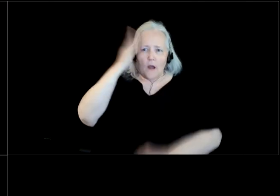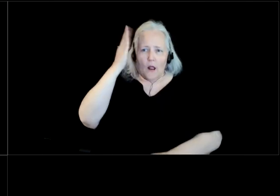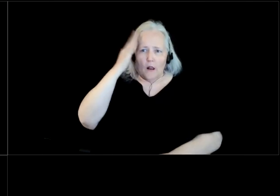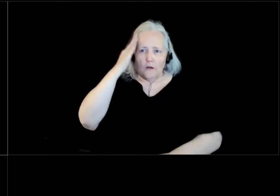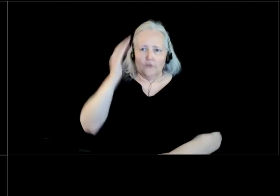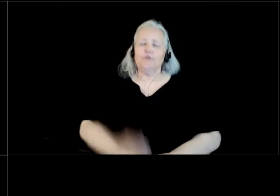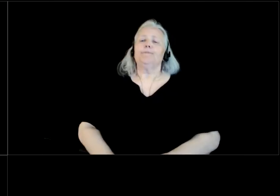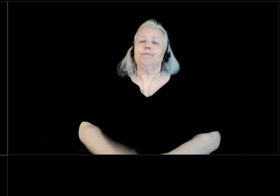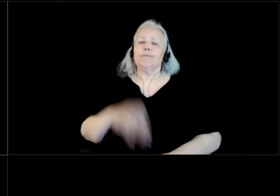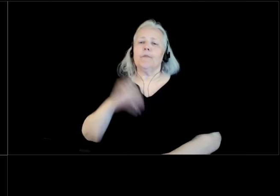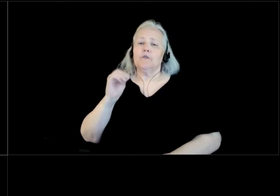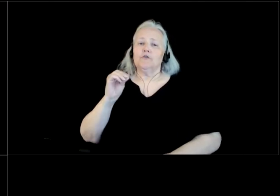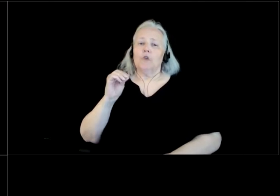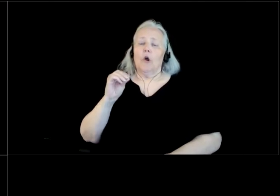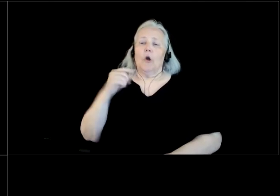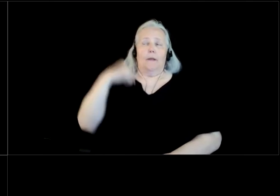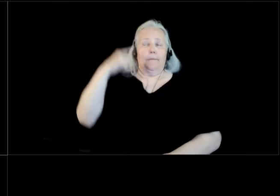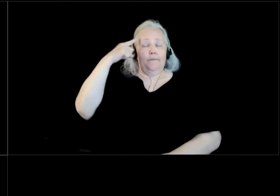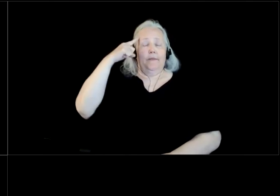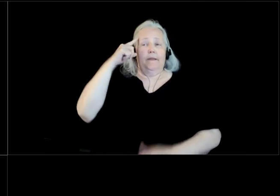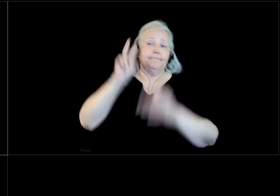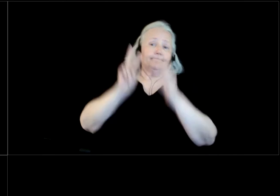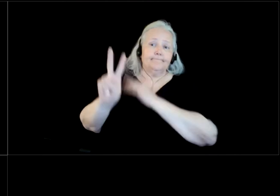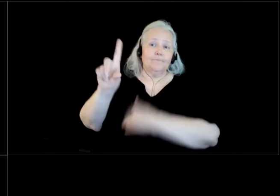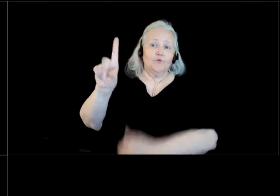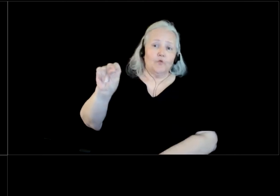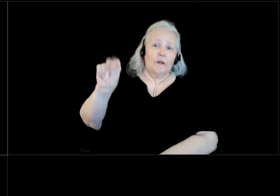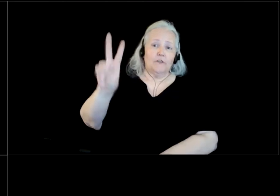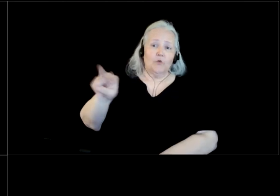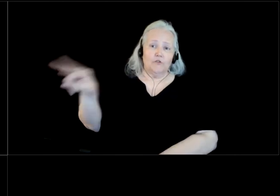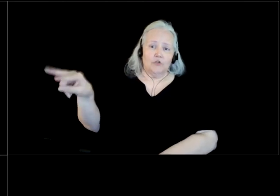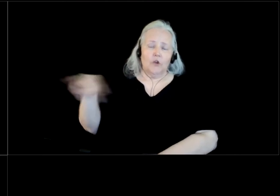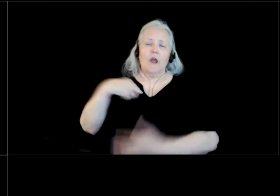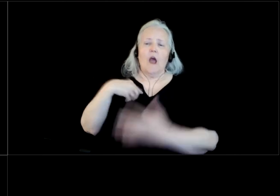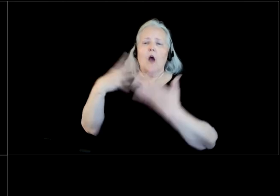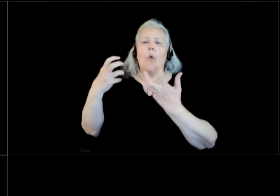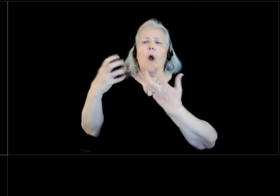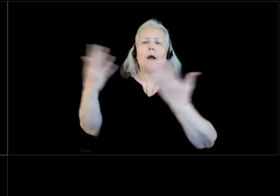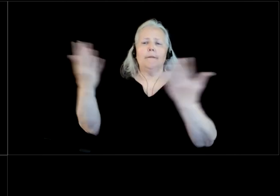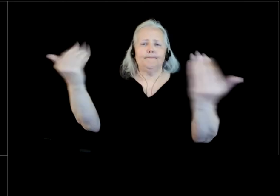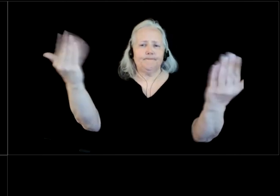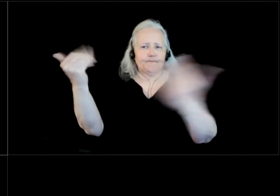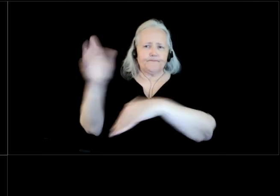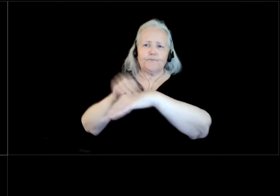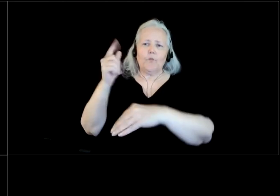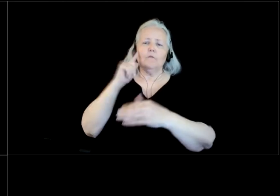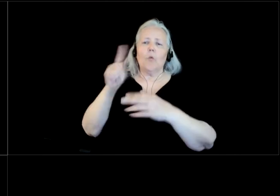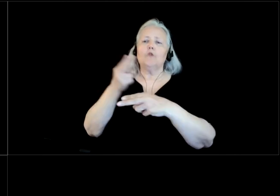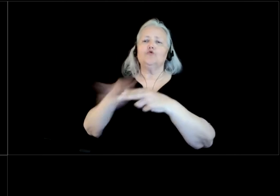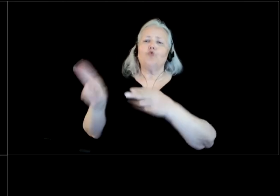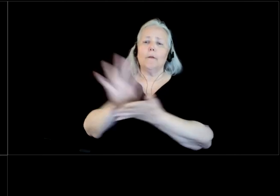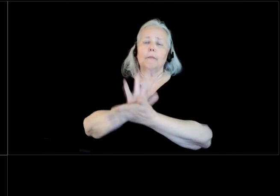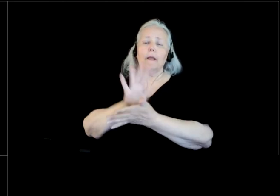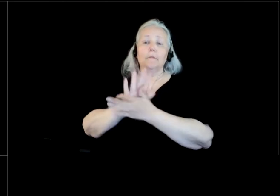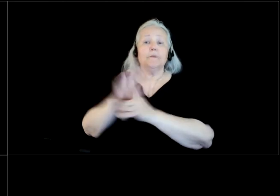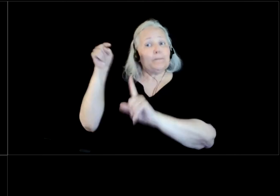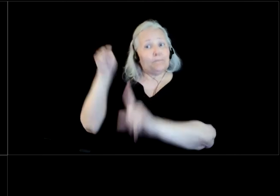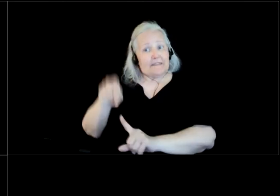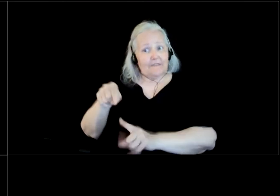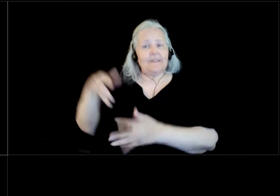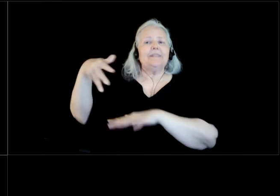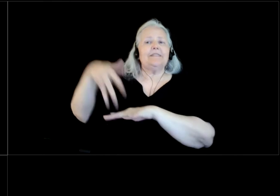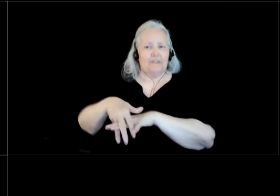one of the things I'd like to do for 2022 is have a call for short papers from Indigenous authors as sort